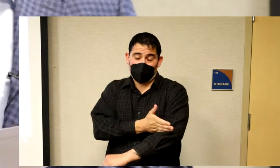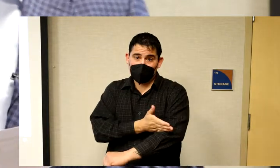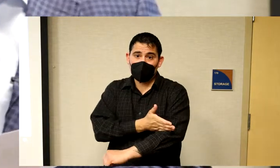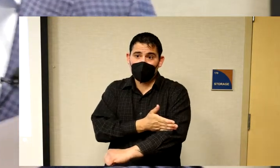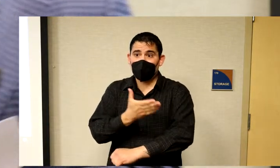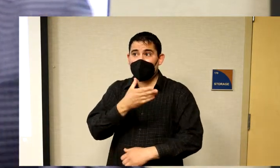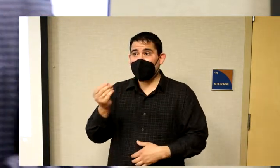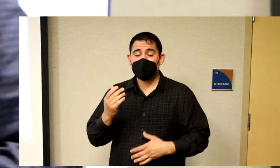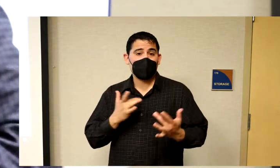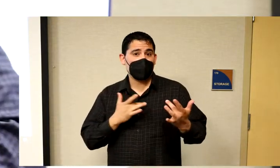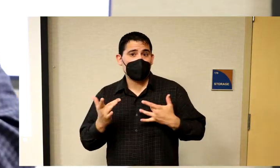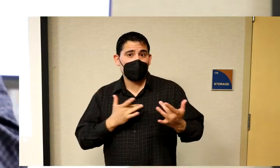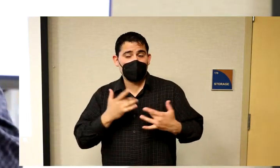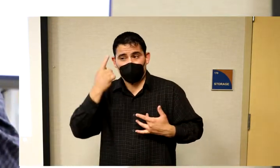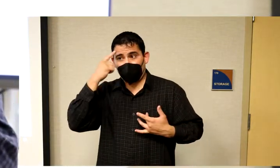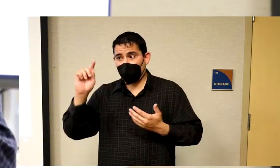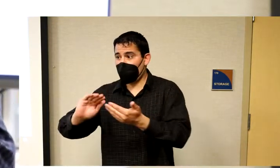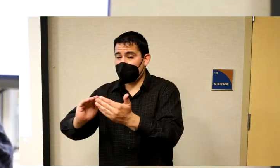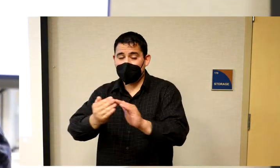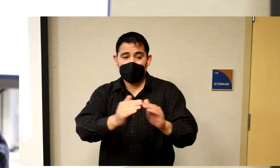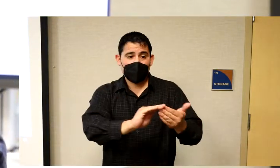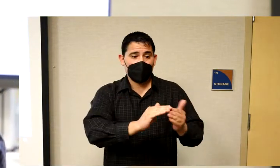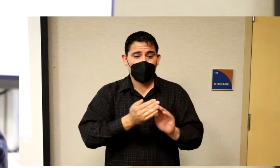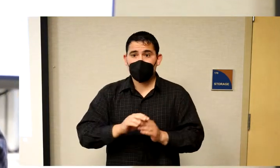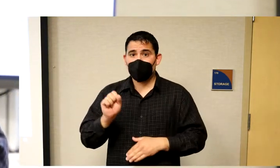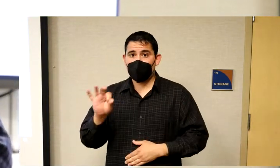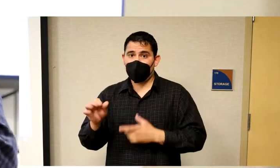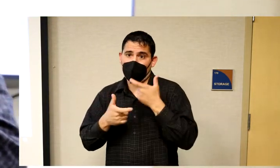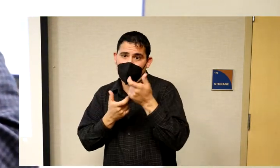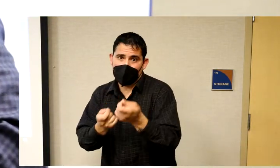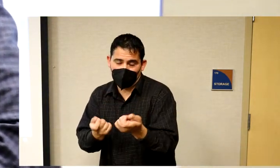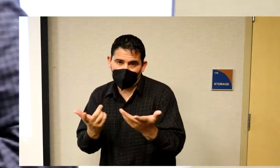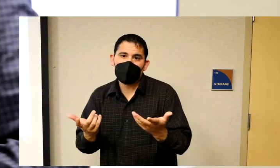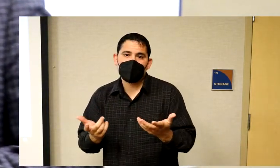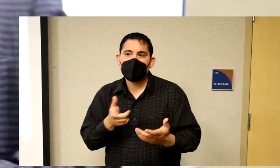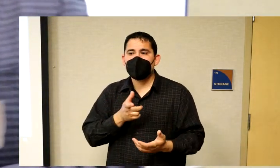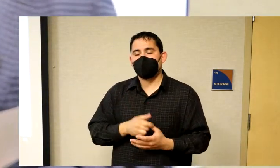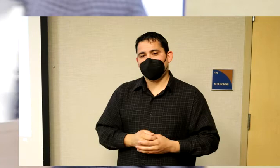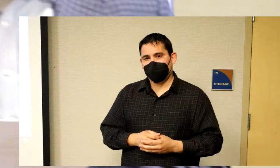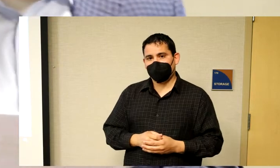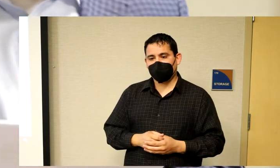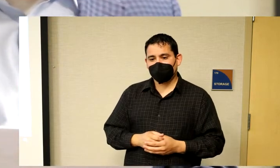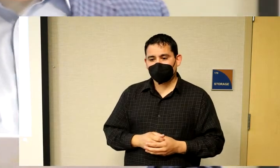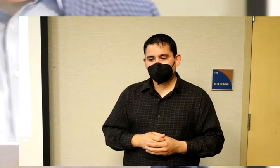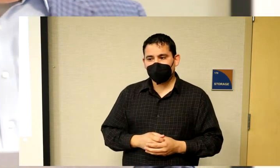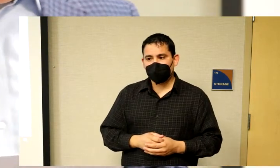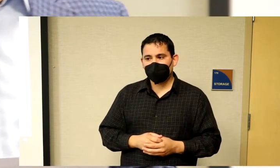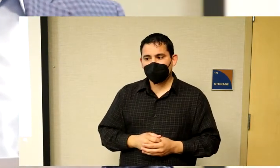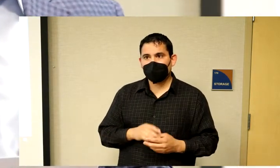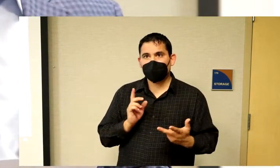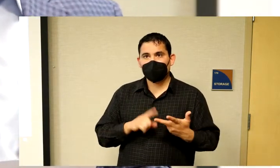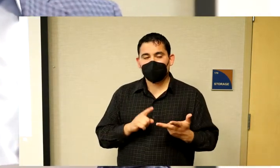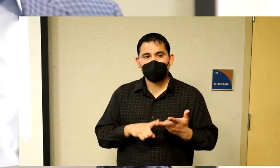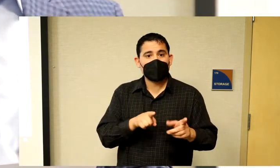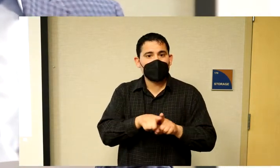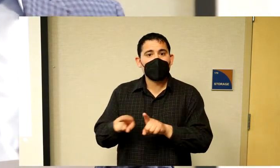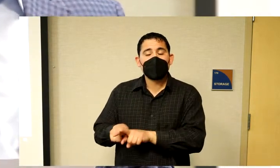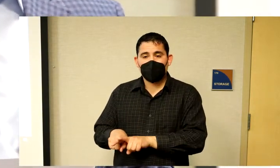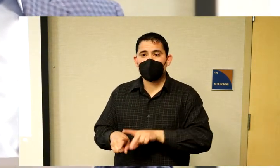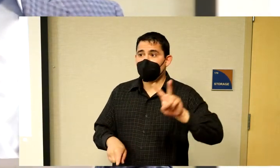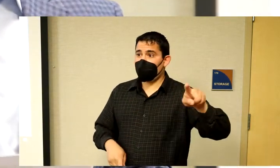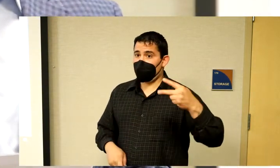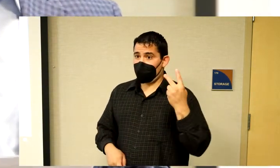about preserving the communities of interest, and then you also want to have at least 2